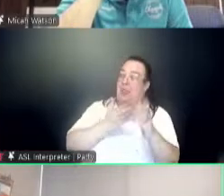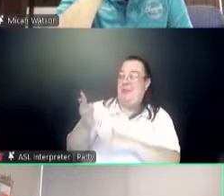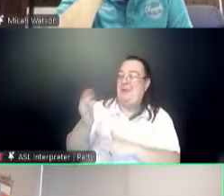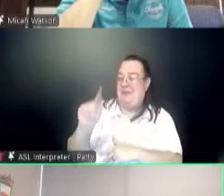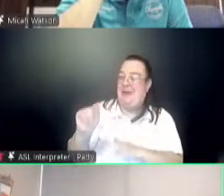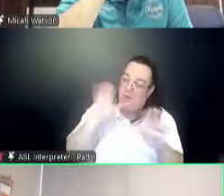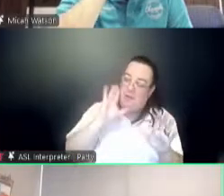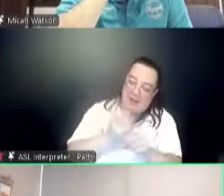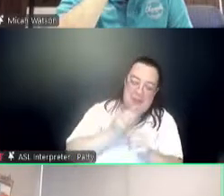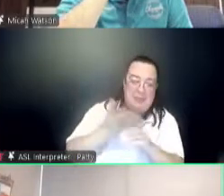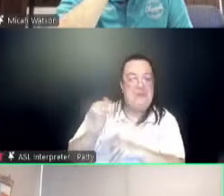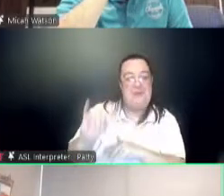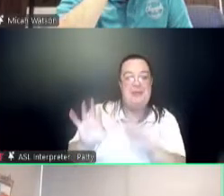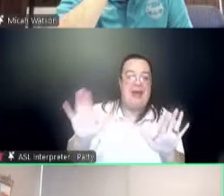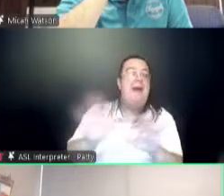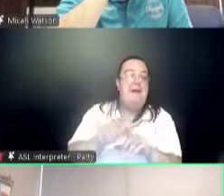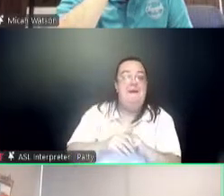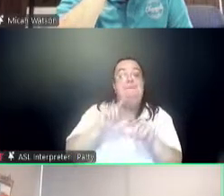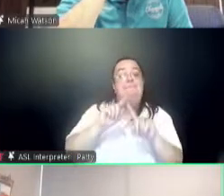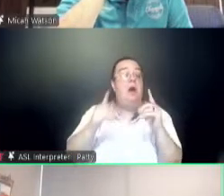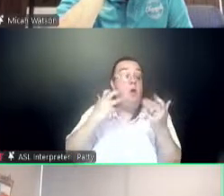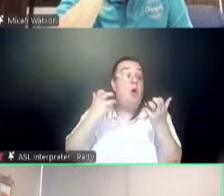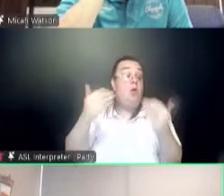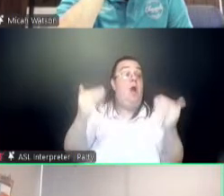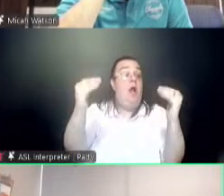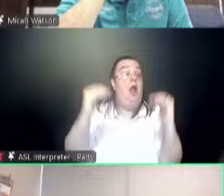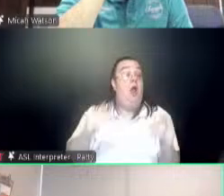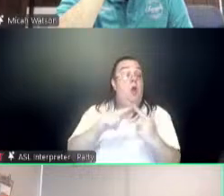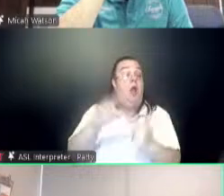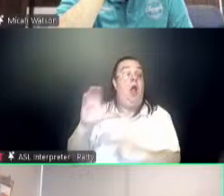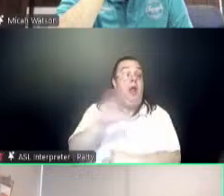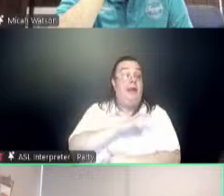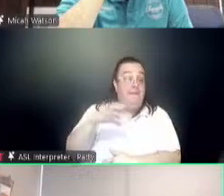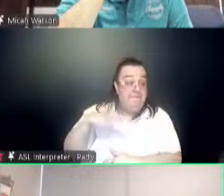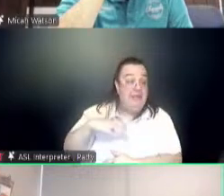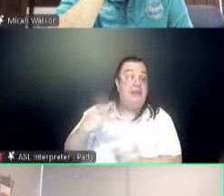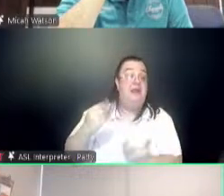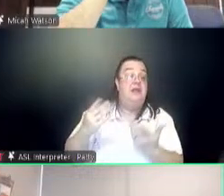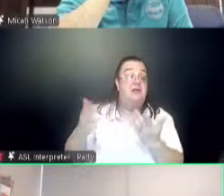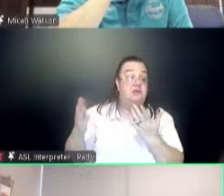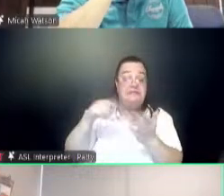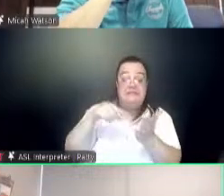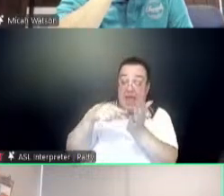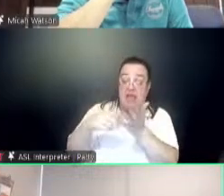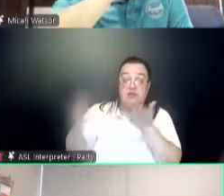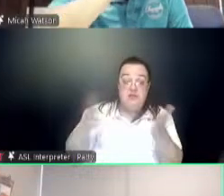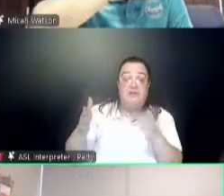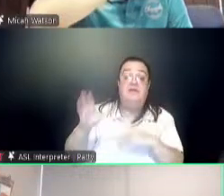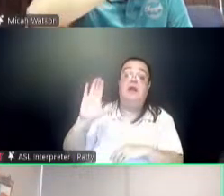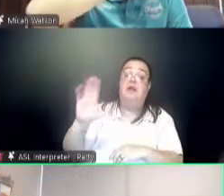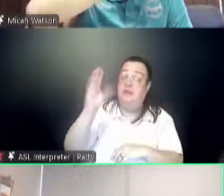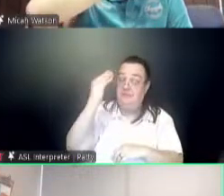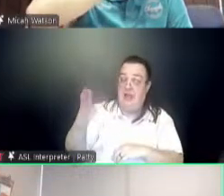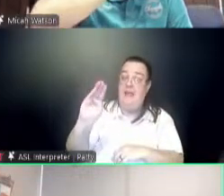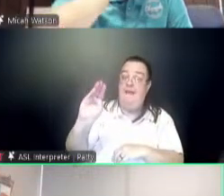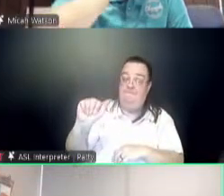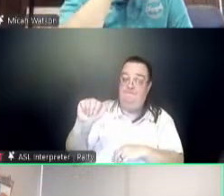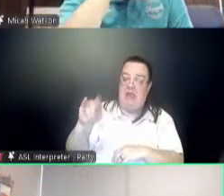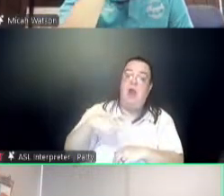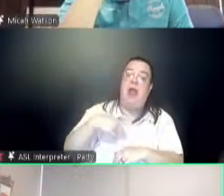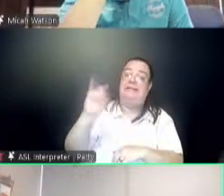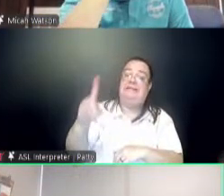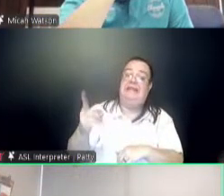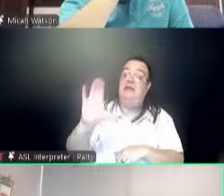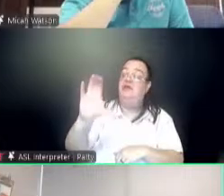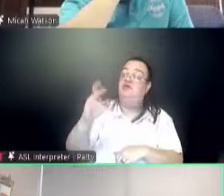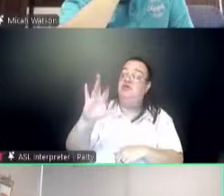let's go ahead and get to the committee and debt services. Mayor and Council, I did increase the Cheverly Day line from